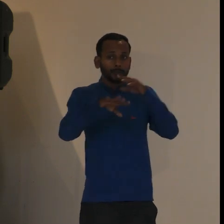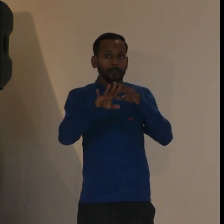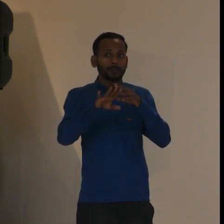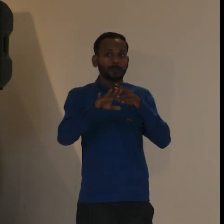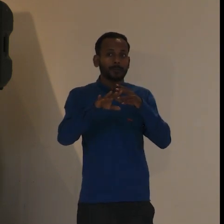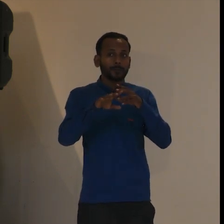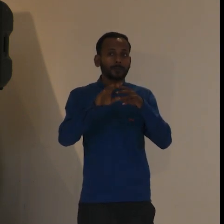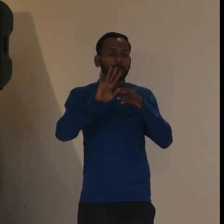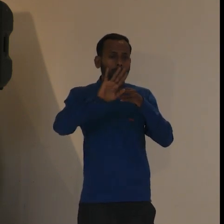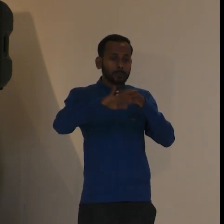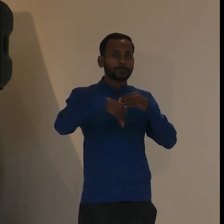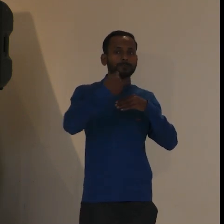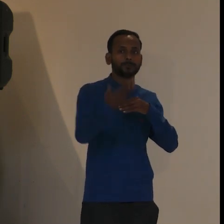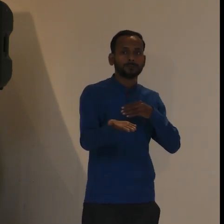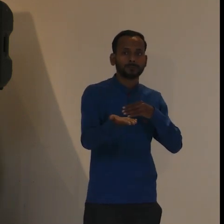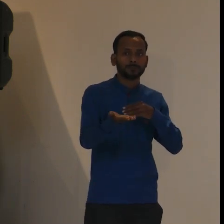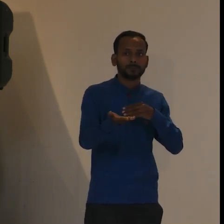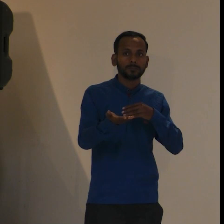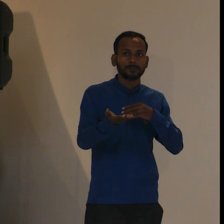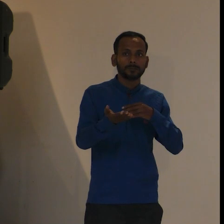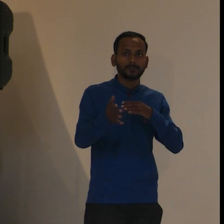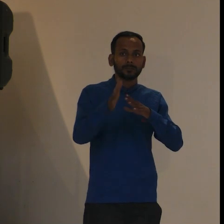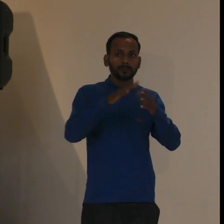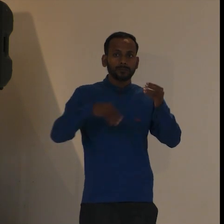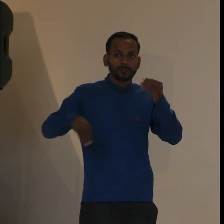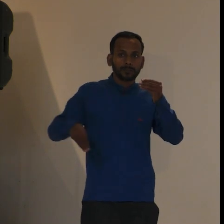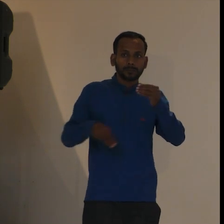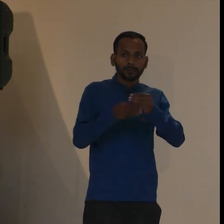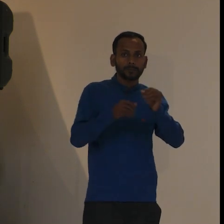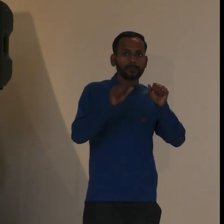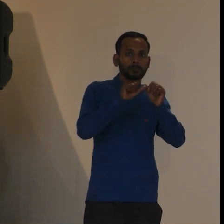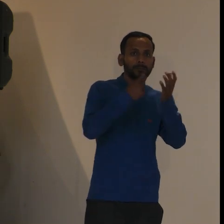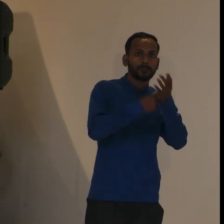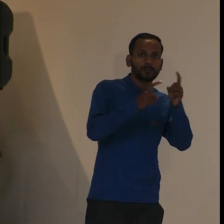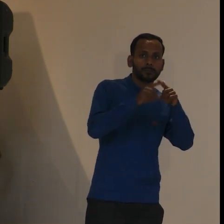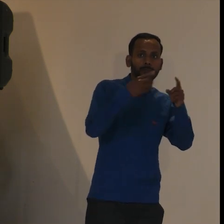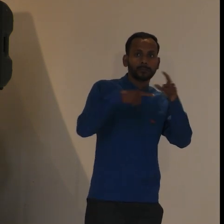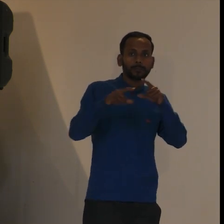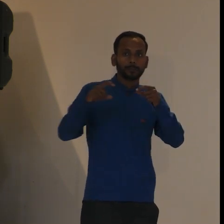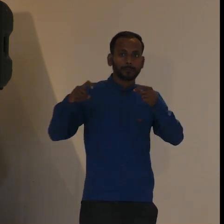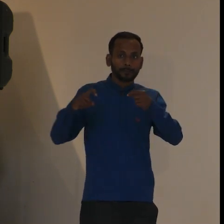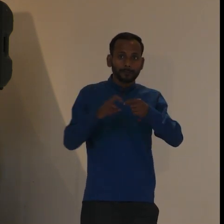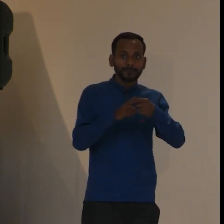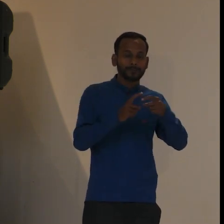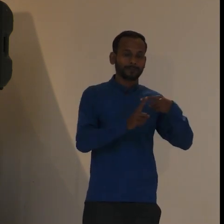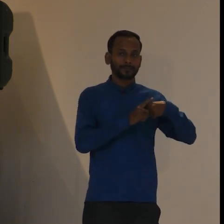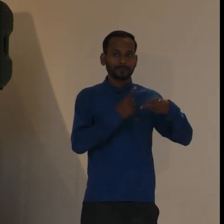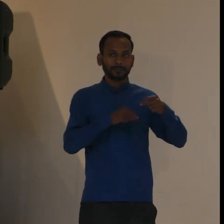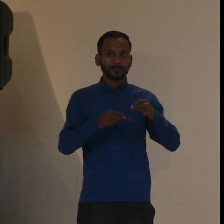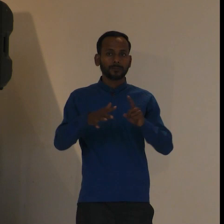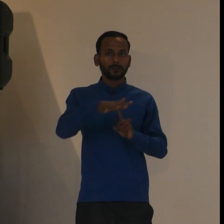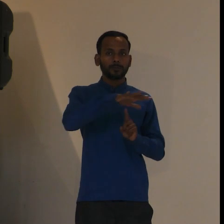a later period who syncretized their art form with the Christian art, which is